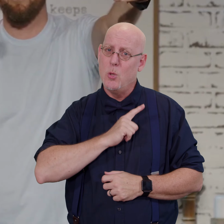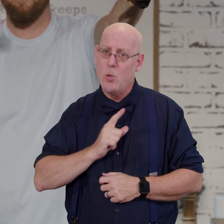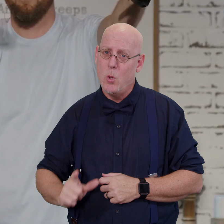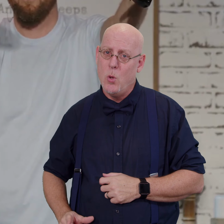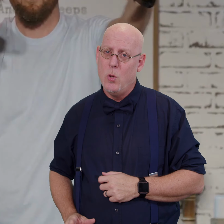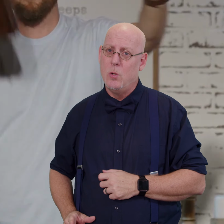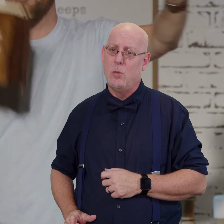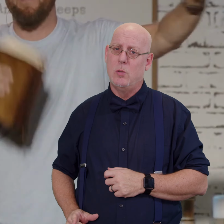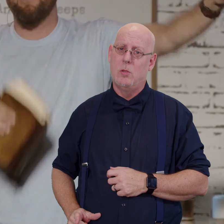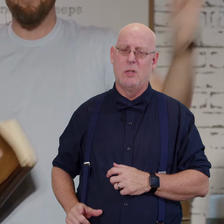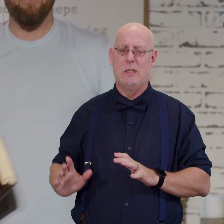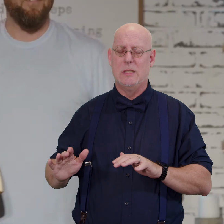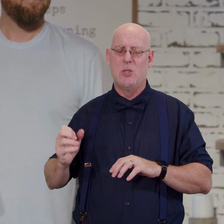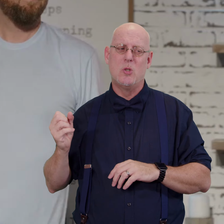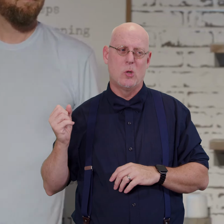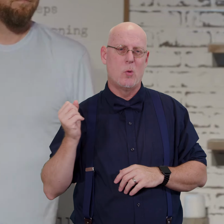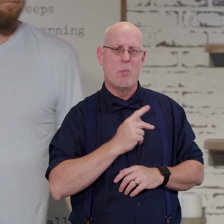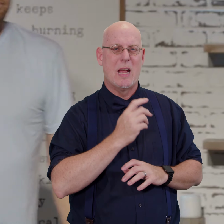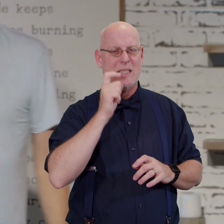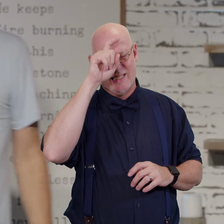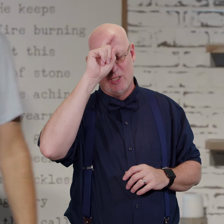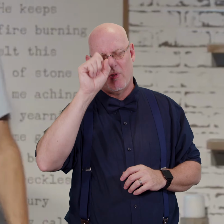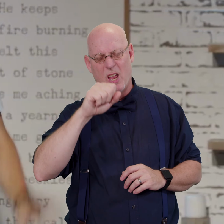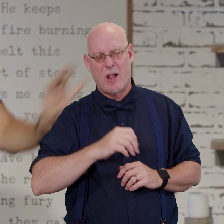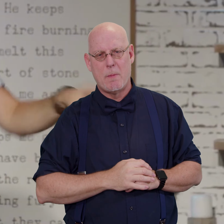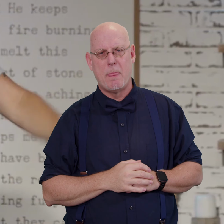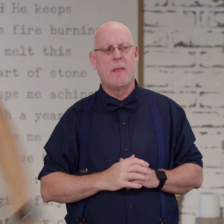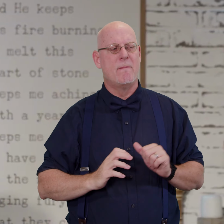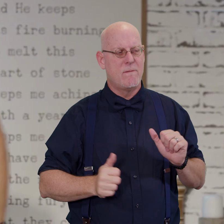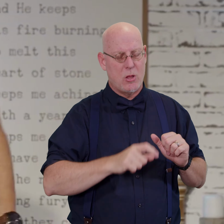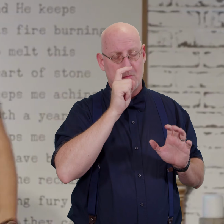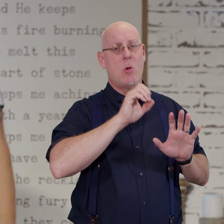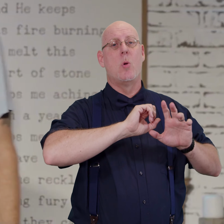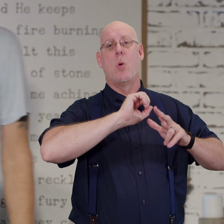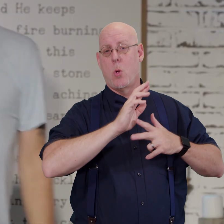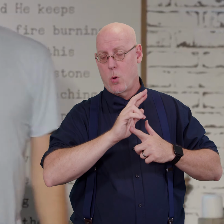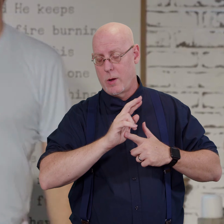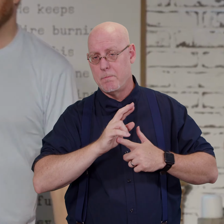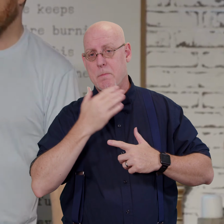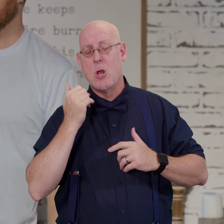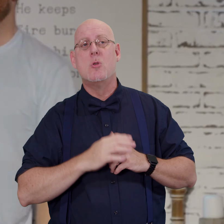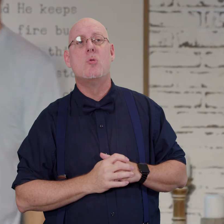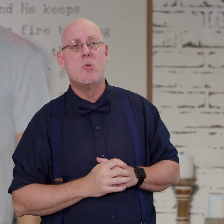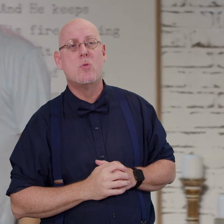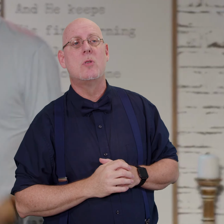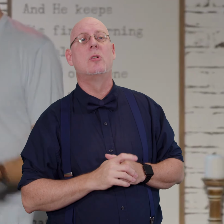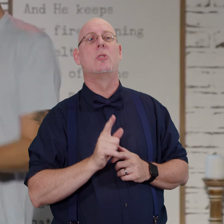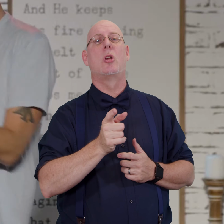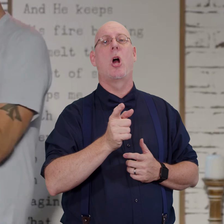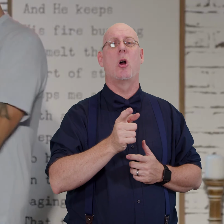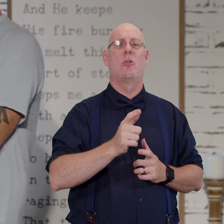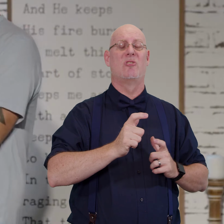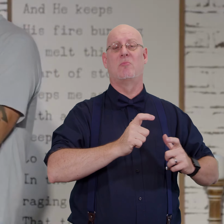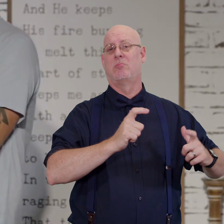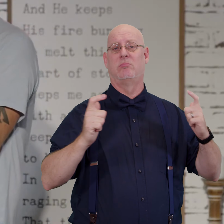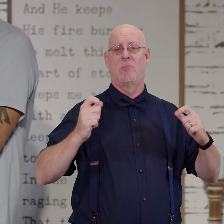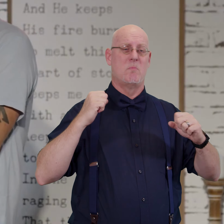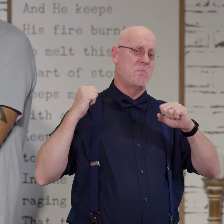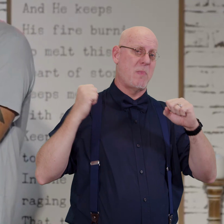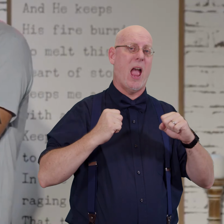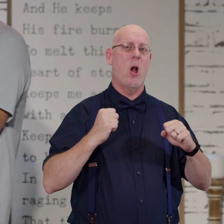Lord, let's go back to Egypt. Let's go ask Egypt for help. Or, better yet, let's go to the superpower of